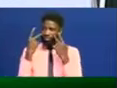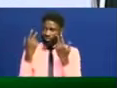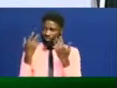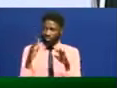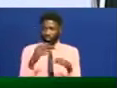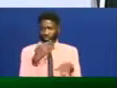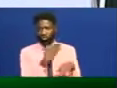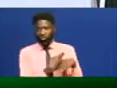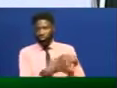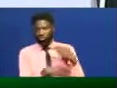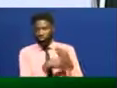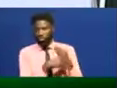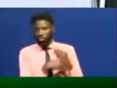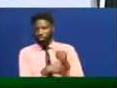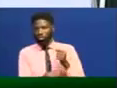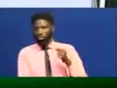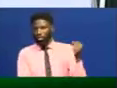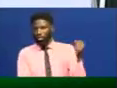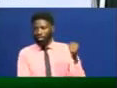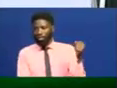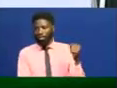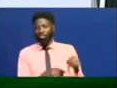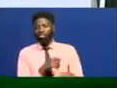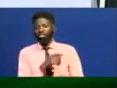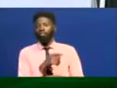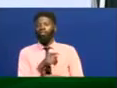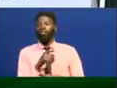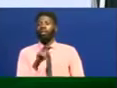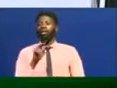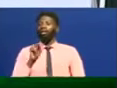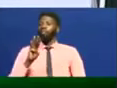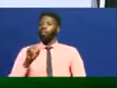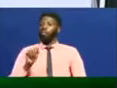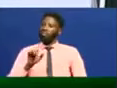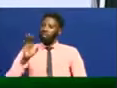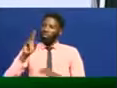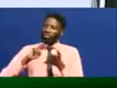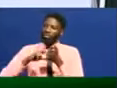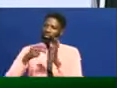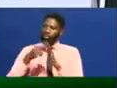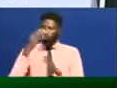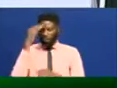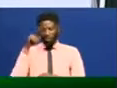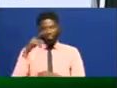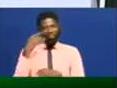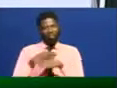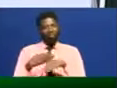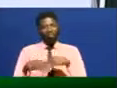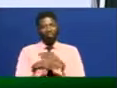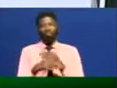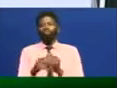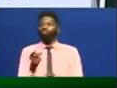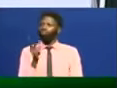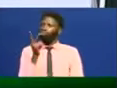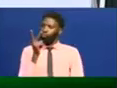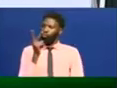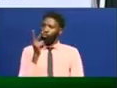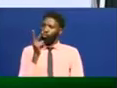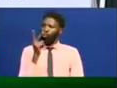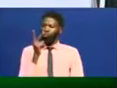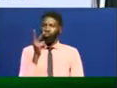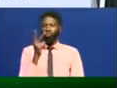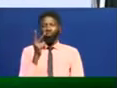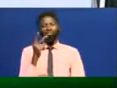site to the right. That is an NBA project because NBA is already constructing 2 state-of-the-art